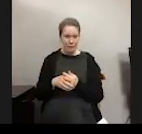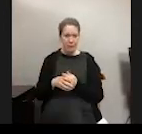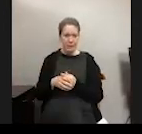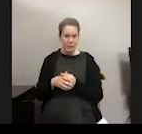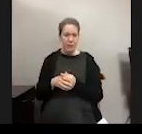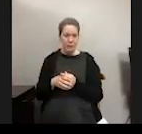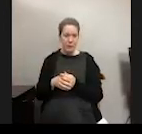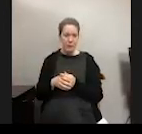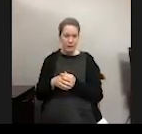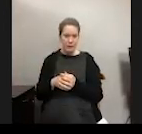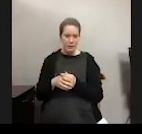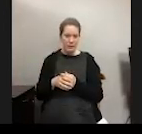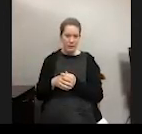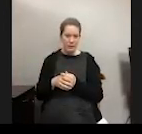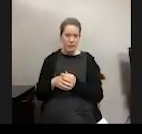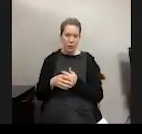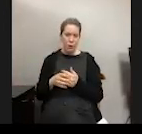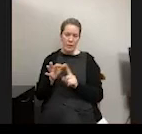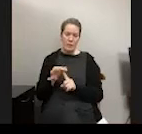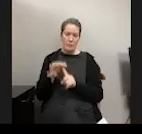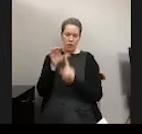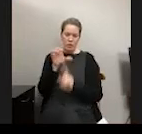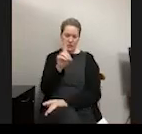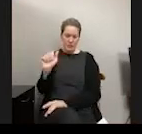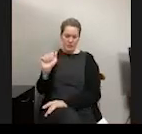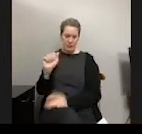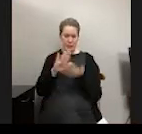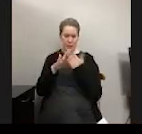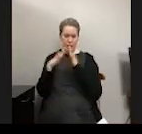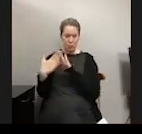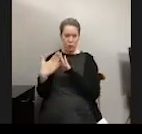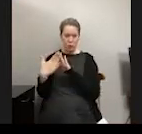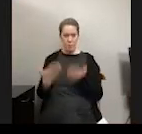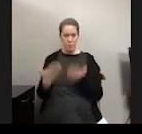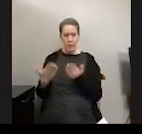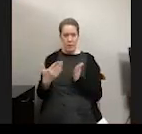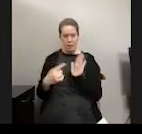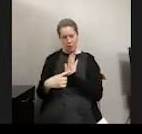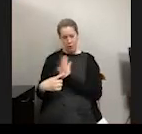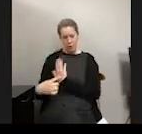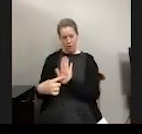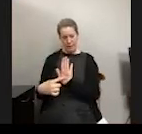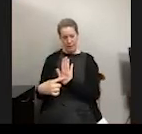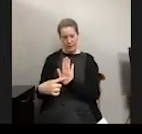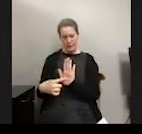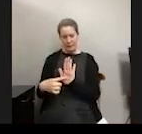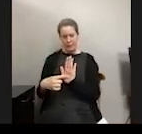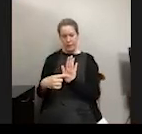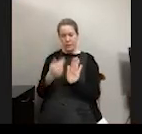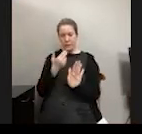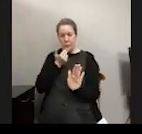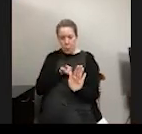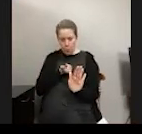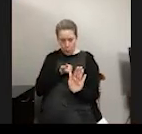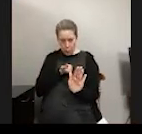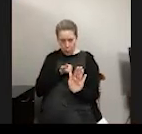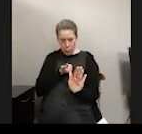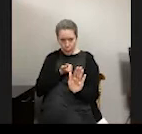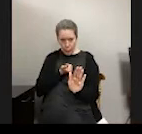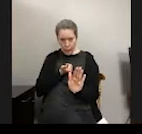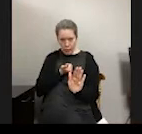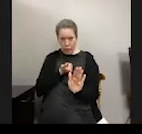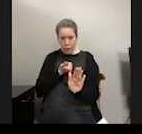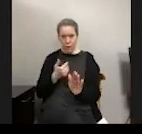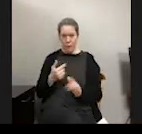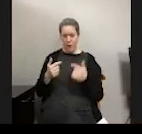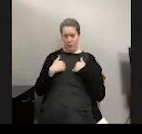someone, especially in the disability community where you sort of might present very small to be one of the main installations on a Nuit Blanche. I was told